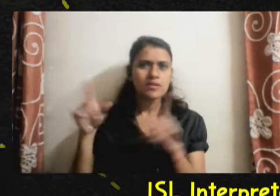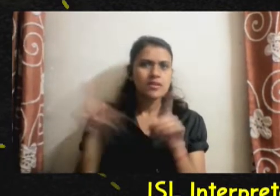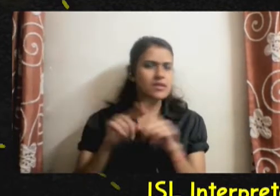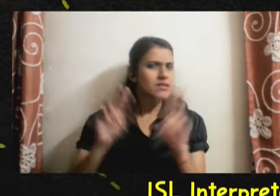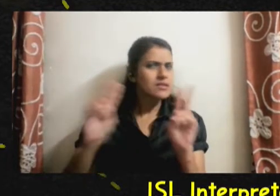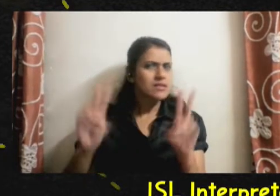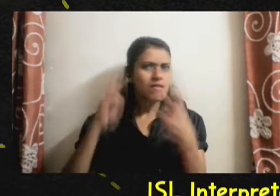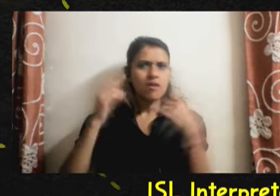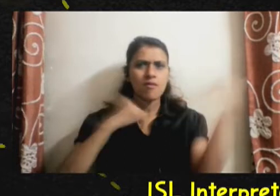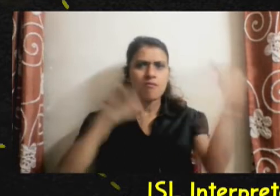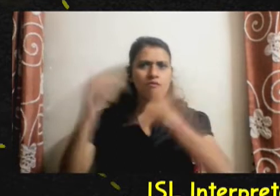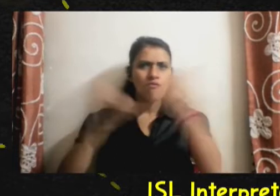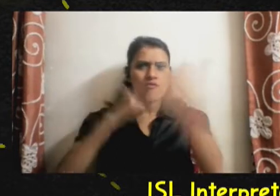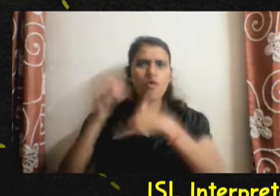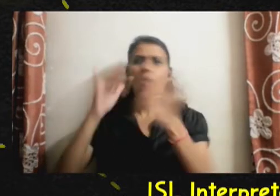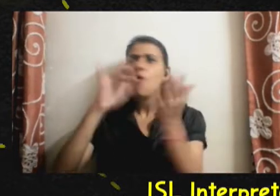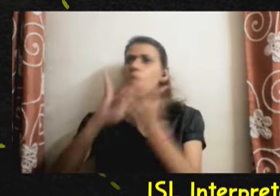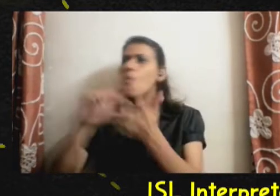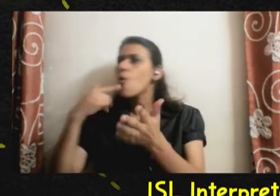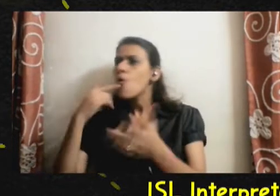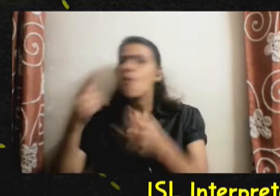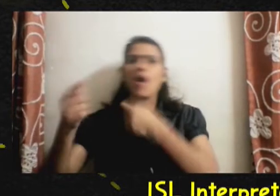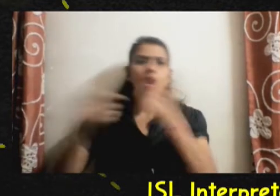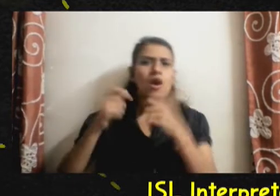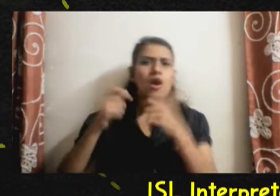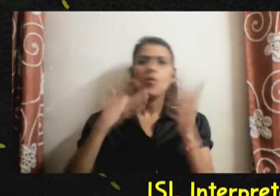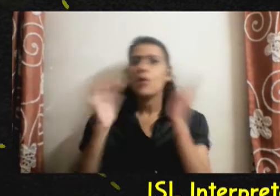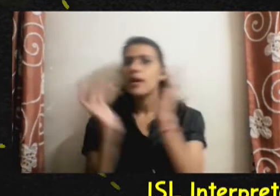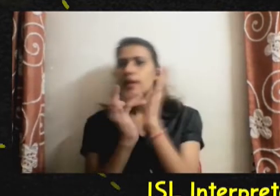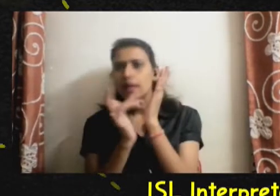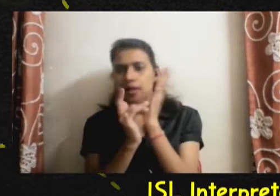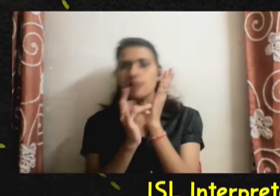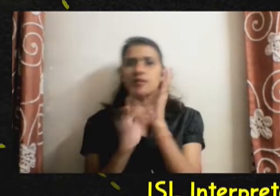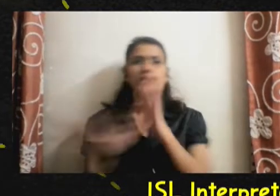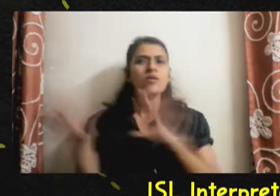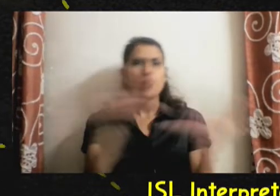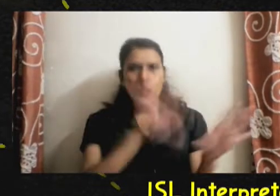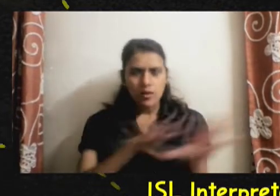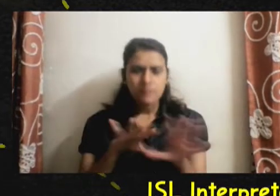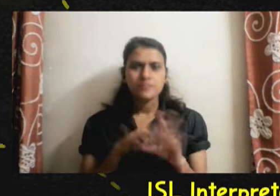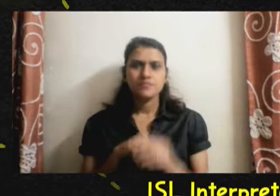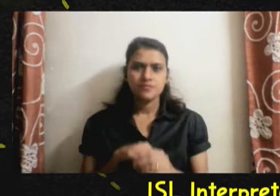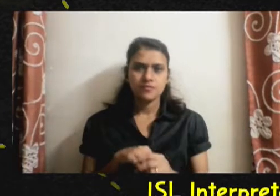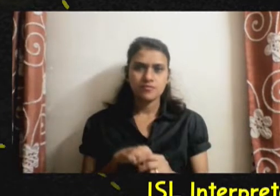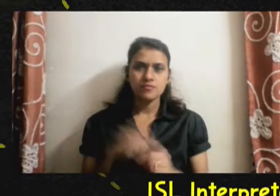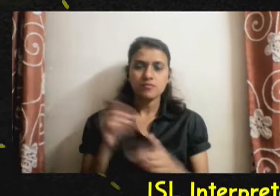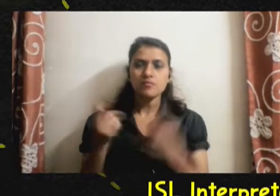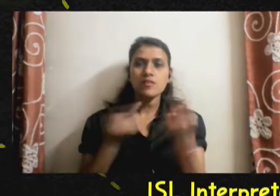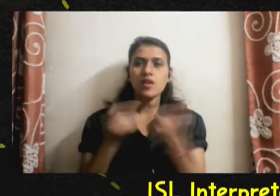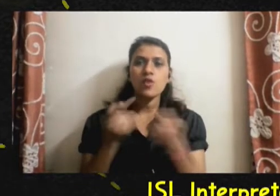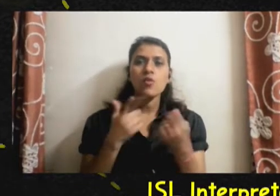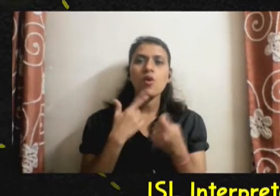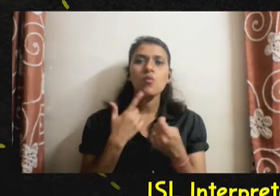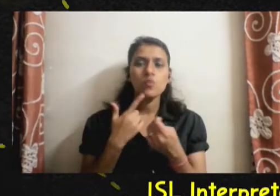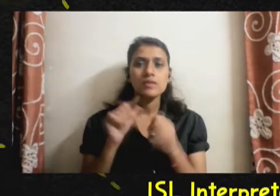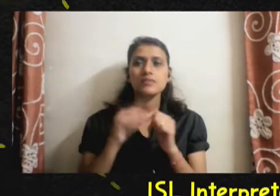caller sitting who knows where, negotiating this access to tech and their environment, is having some control over how they are